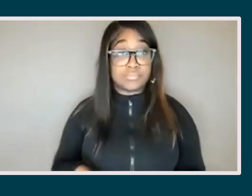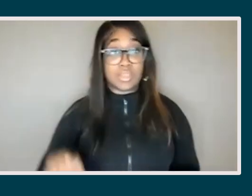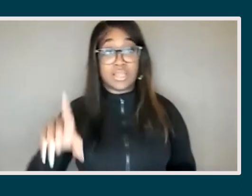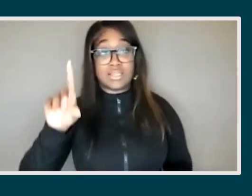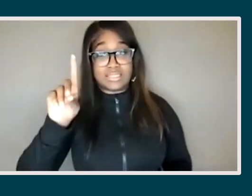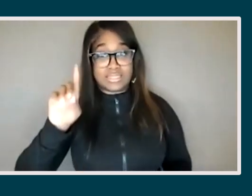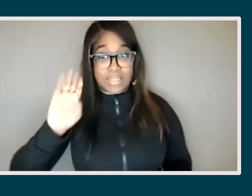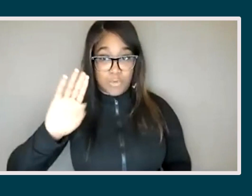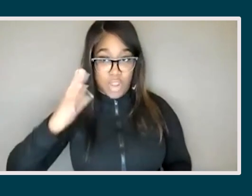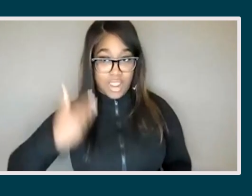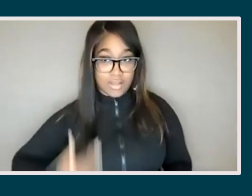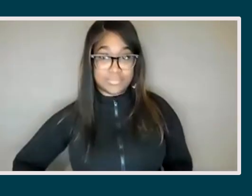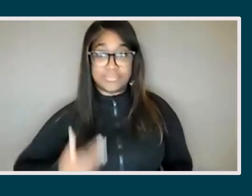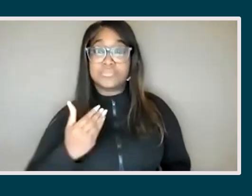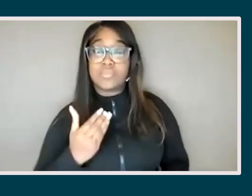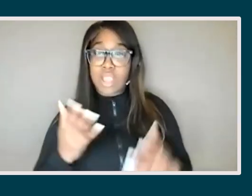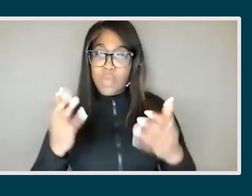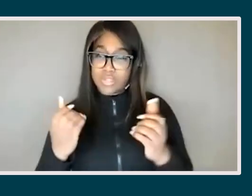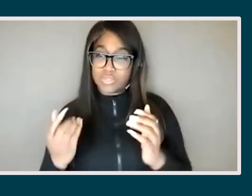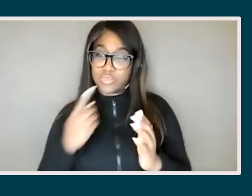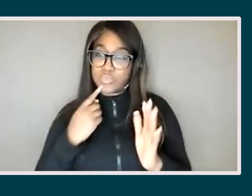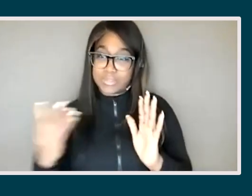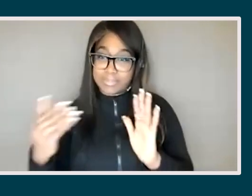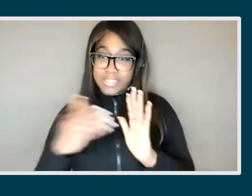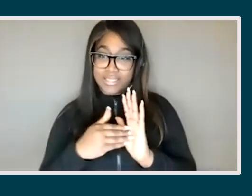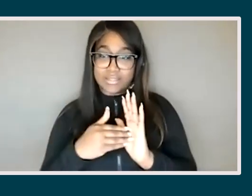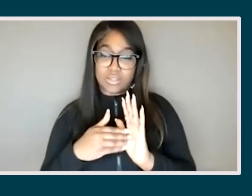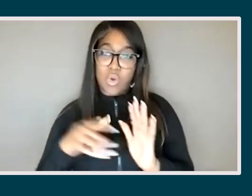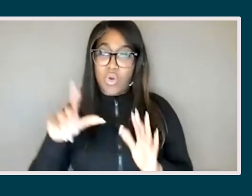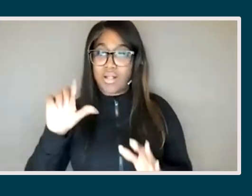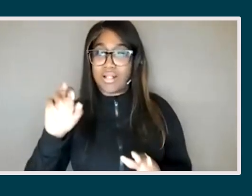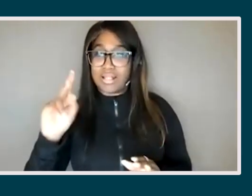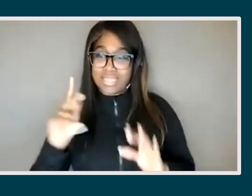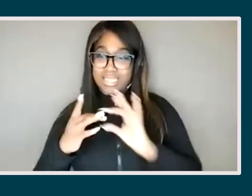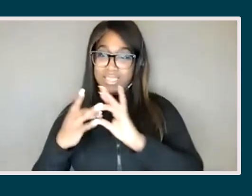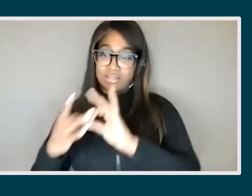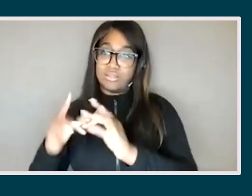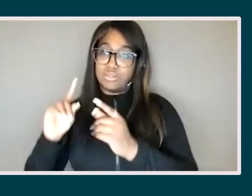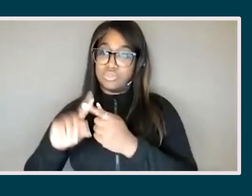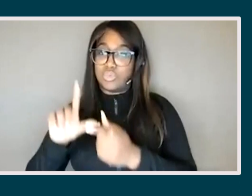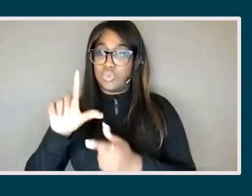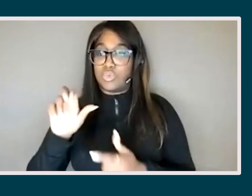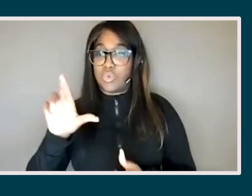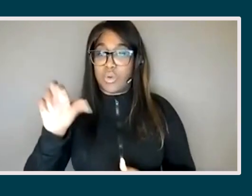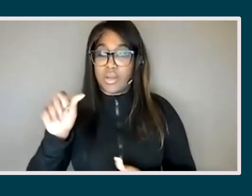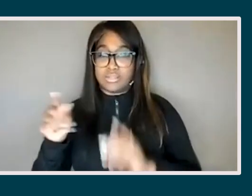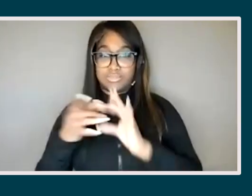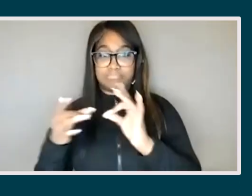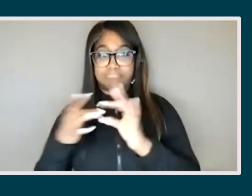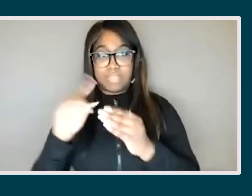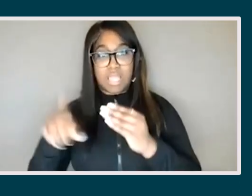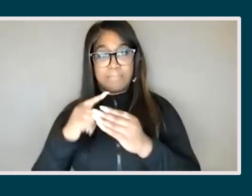this is Deborah. I wanted to repeat or link to what Laura was talking about in terms of having